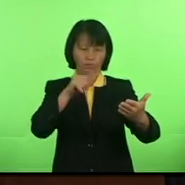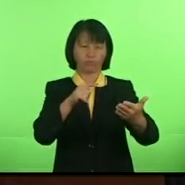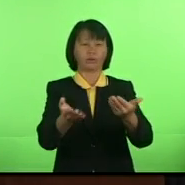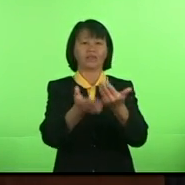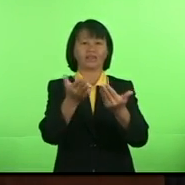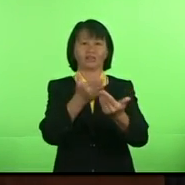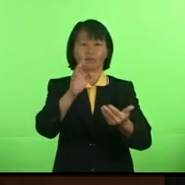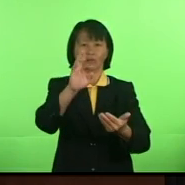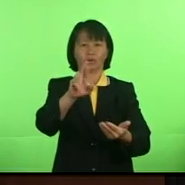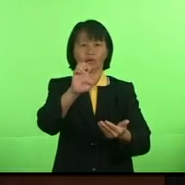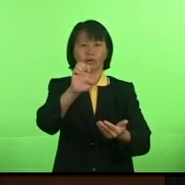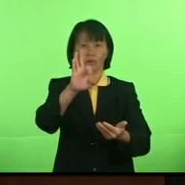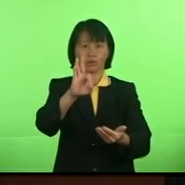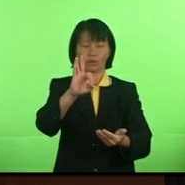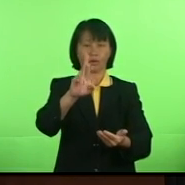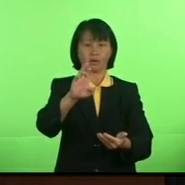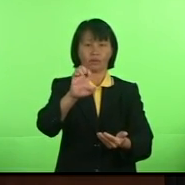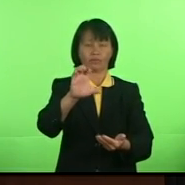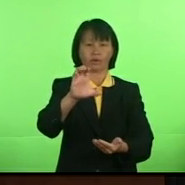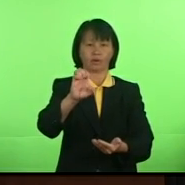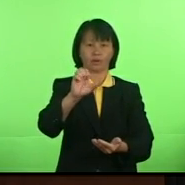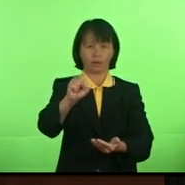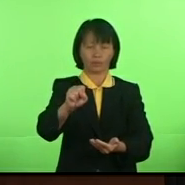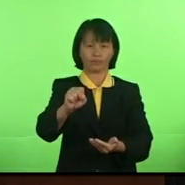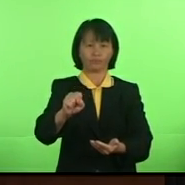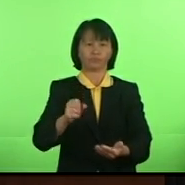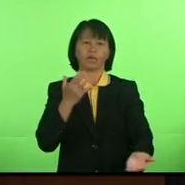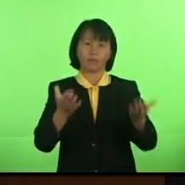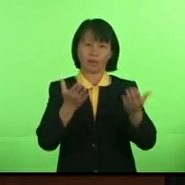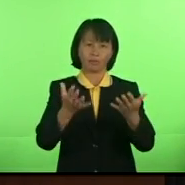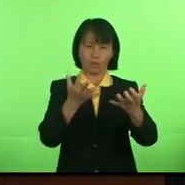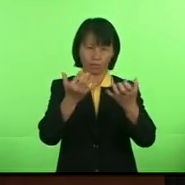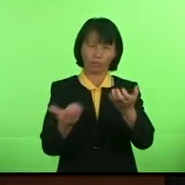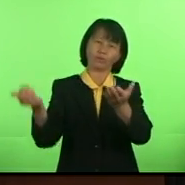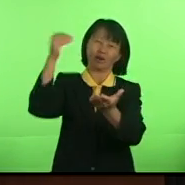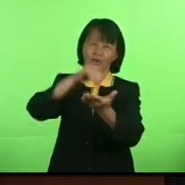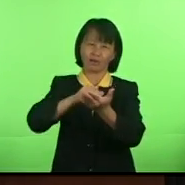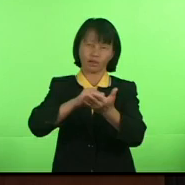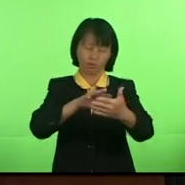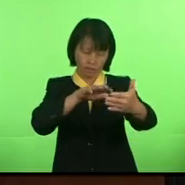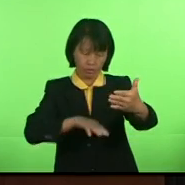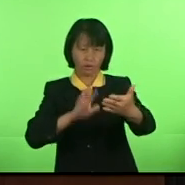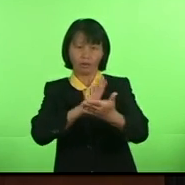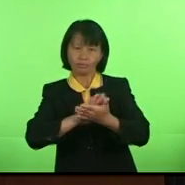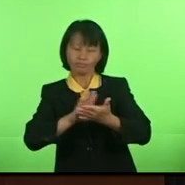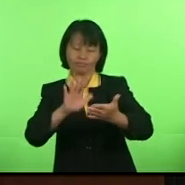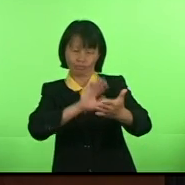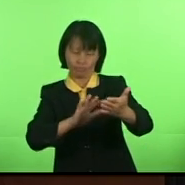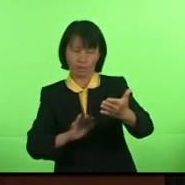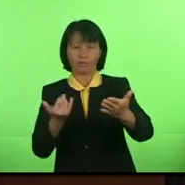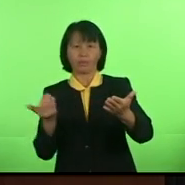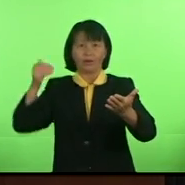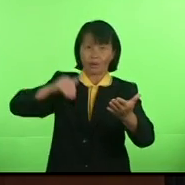reference. Remember, students, you may want to re-edit and repeat again and